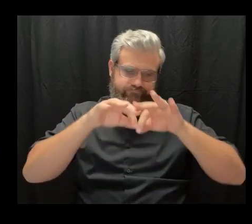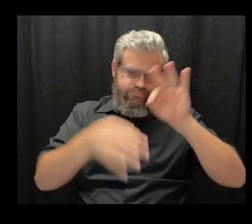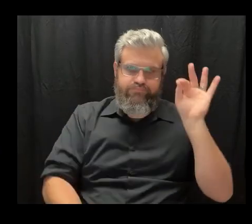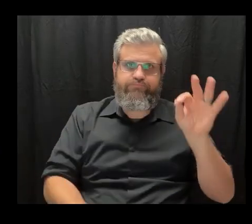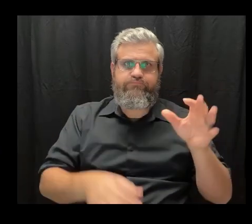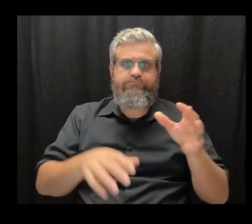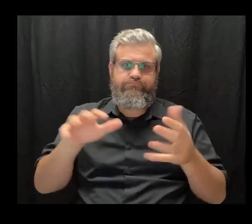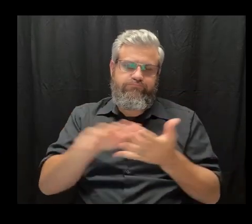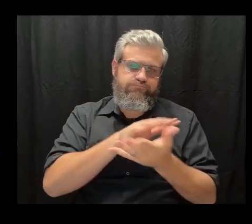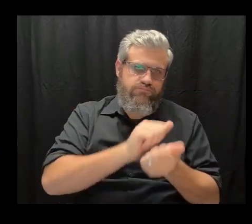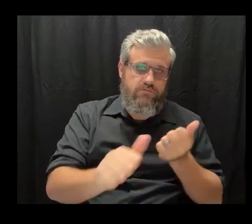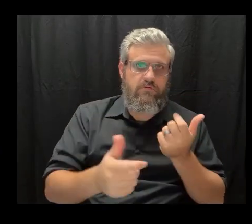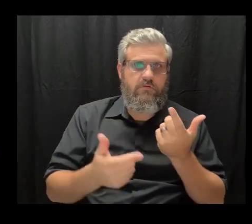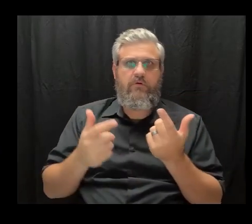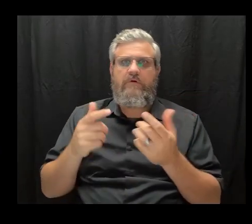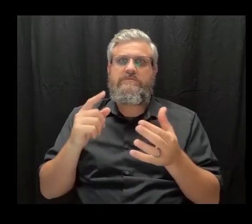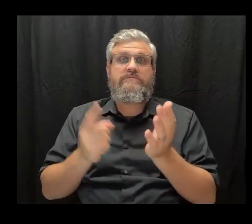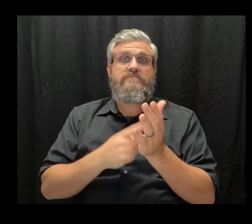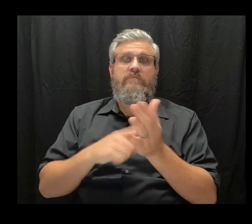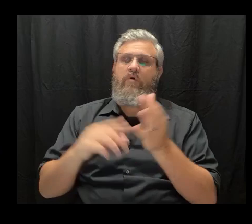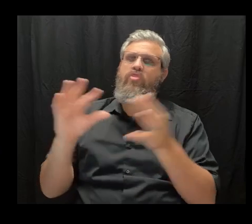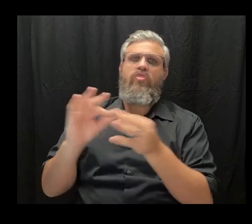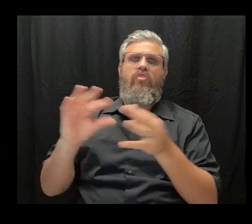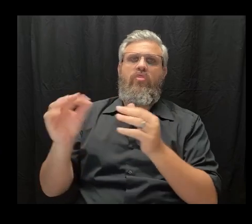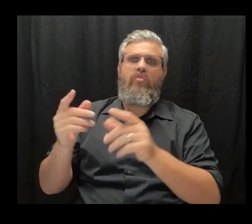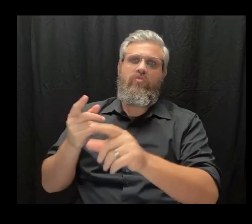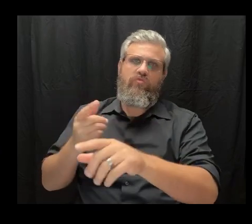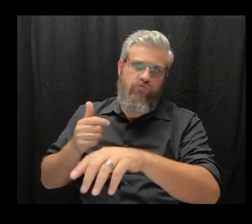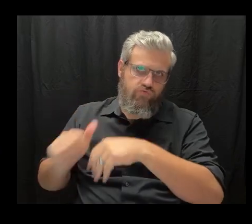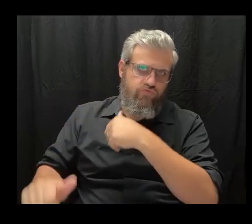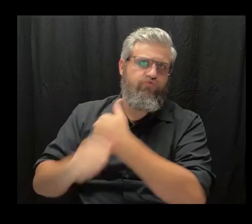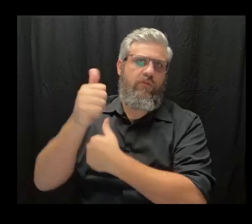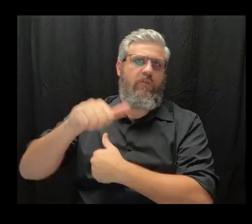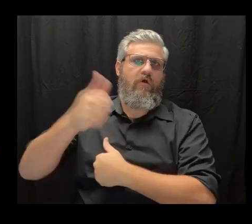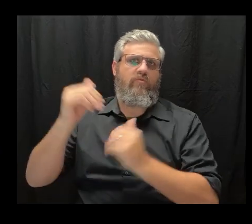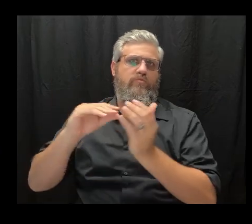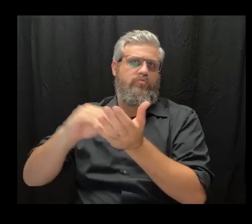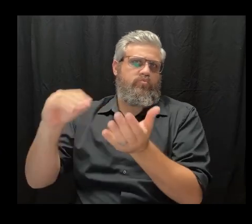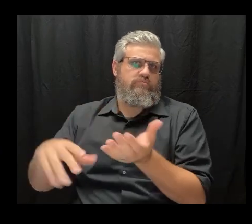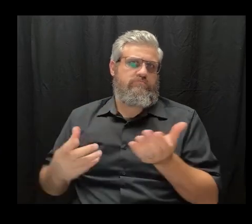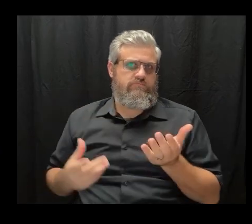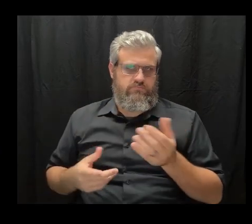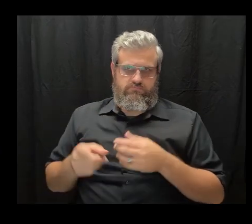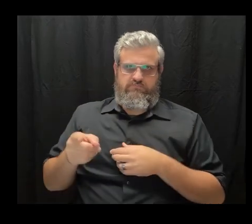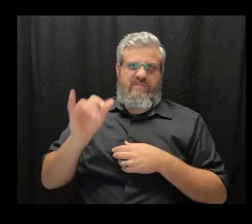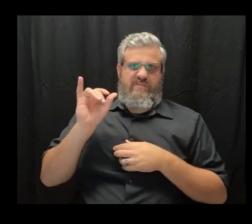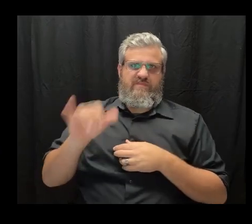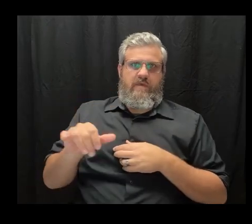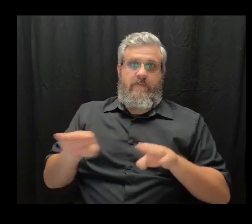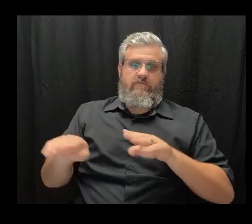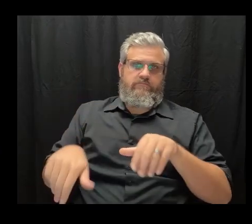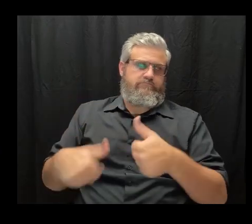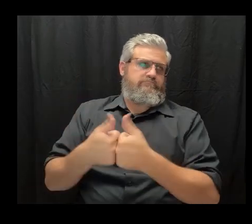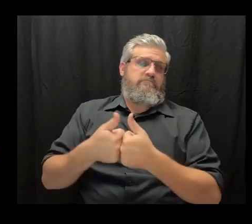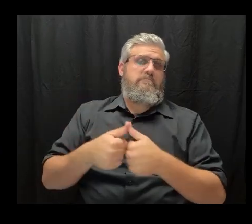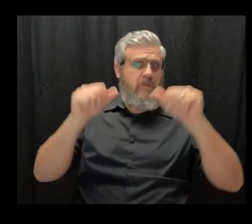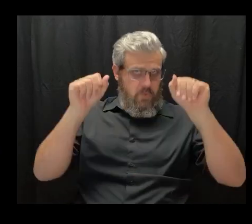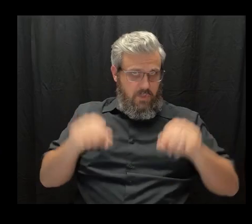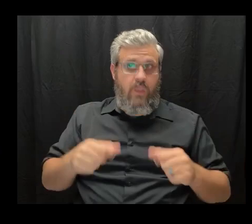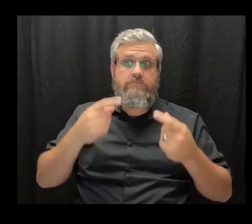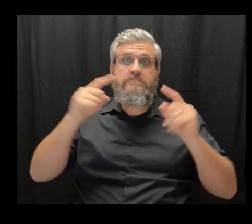harassment, such as threatening peers. This higher level of challenging behavior can often still be effectively de-escalated to prevent a